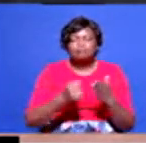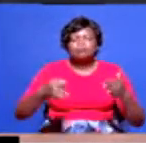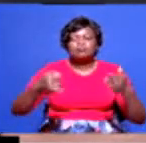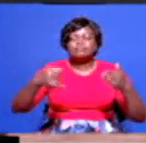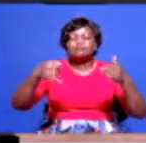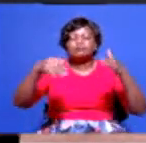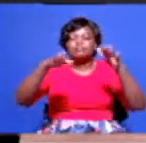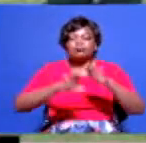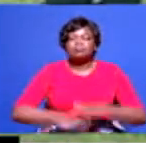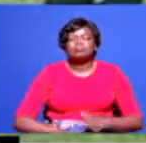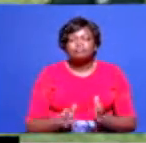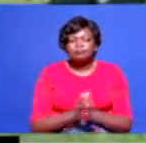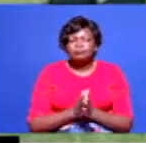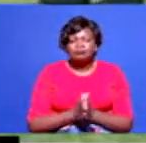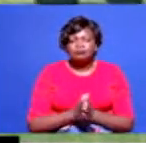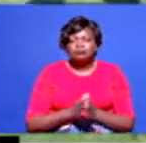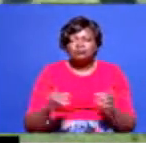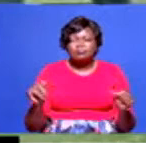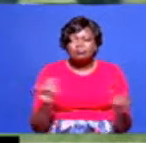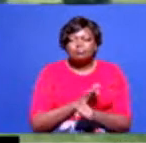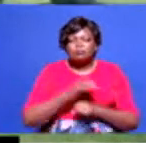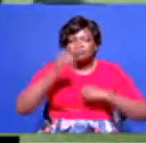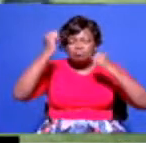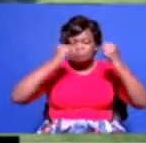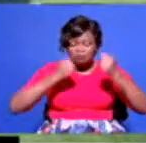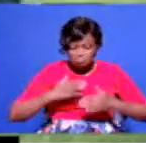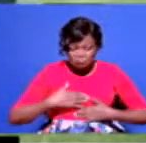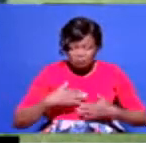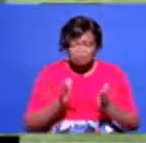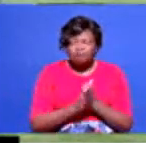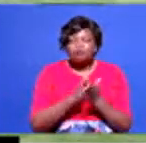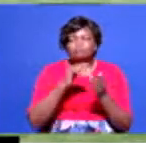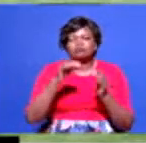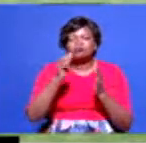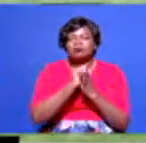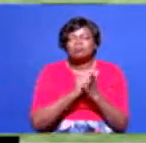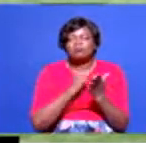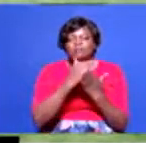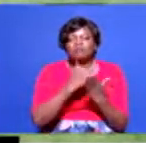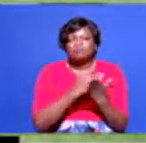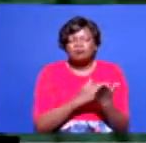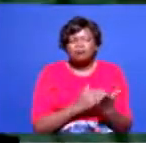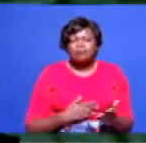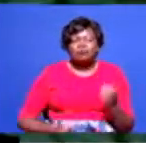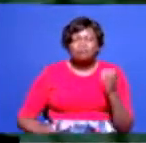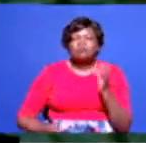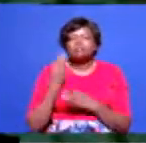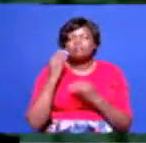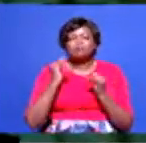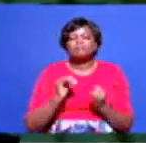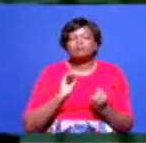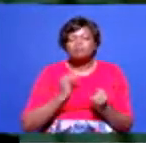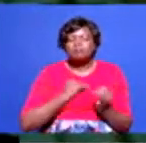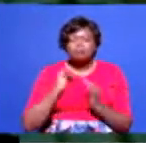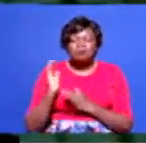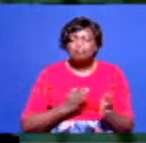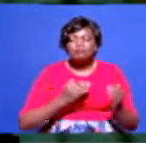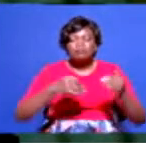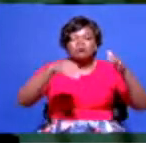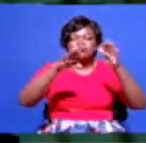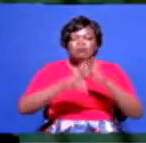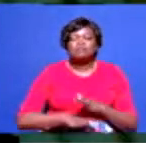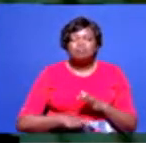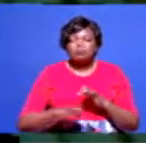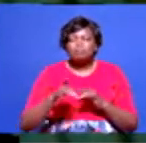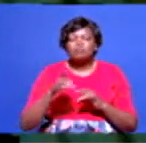honors and protocols. A special committee has been established to plan the burial of the late president. Since leaving office,